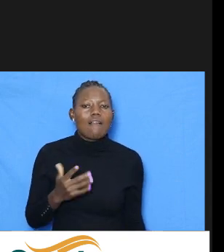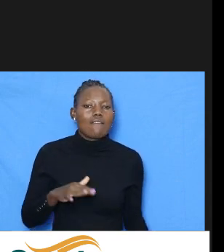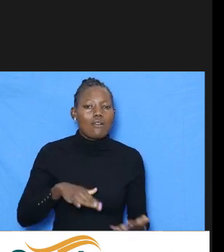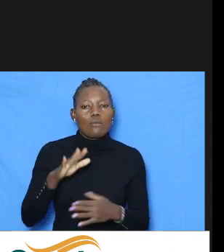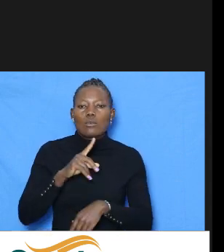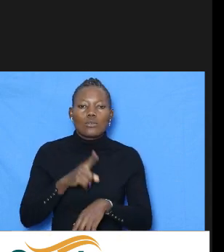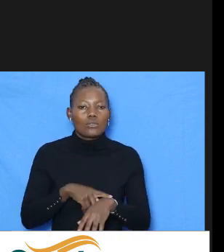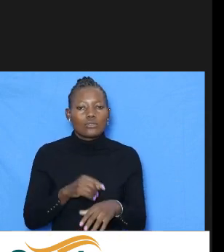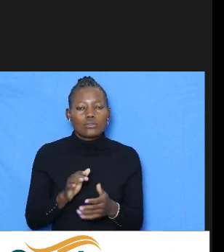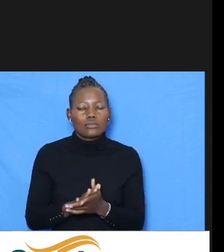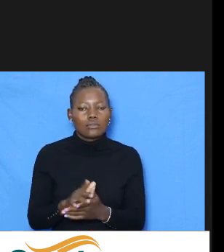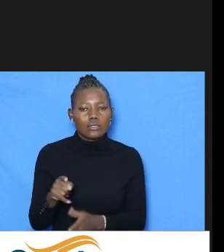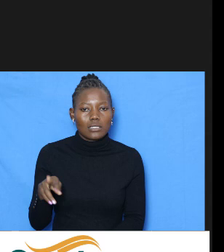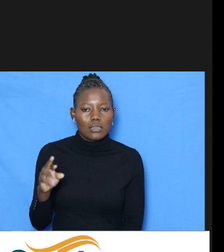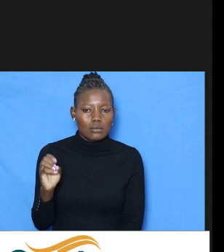during production.